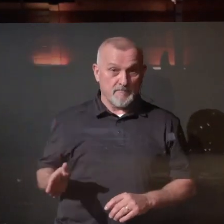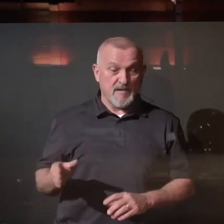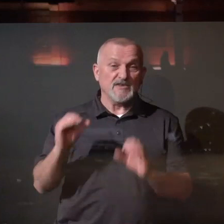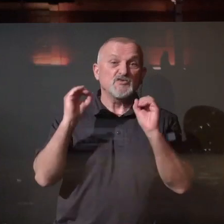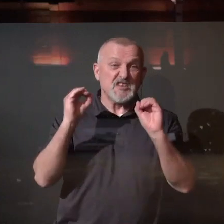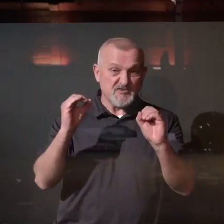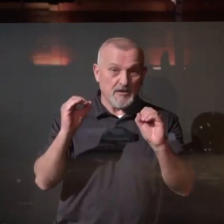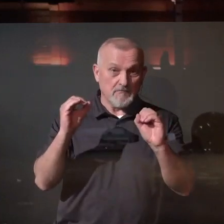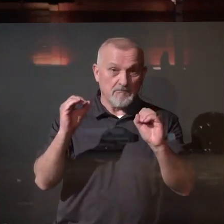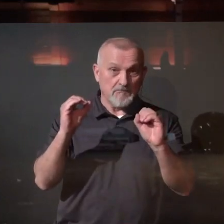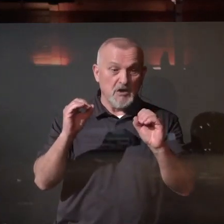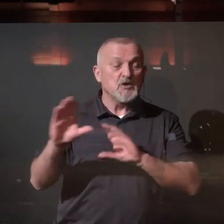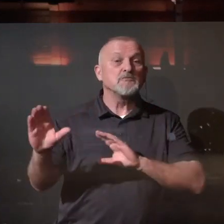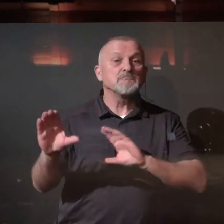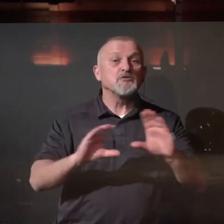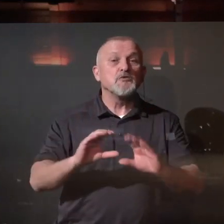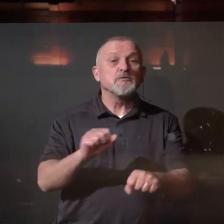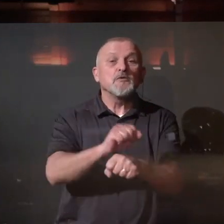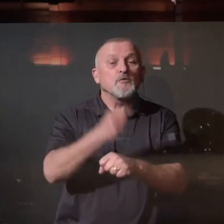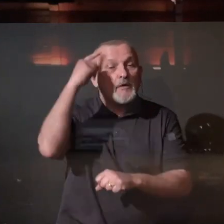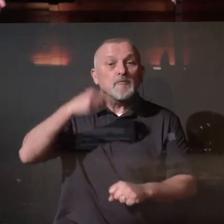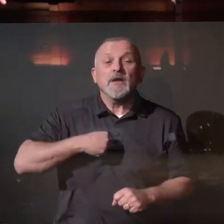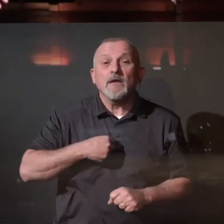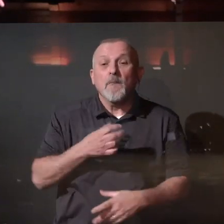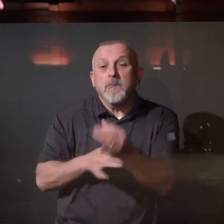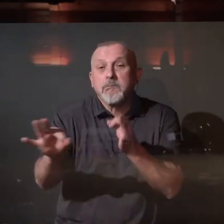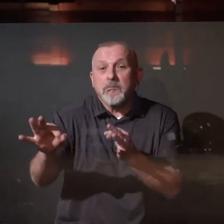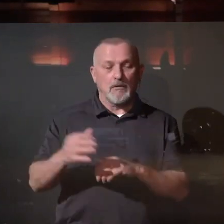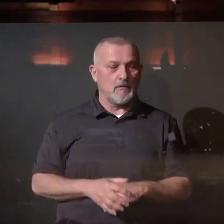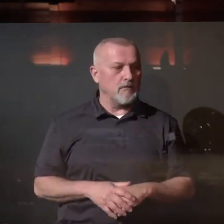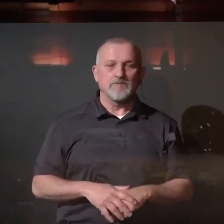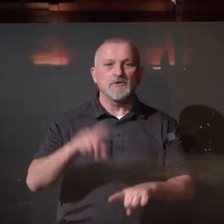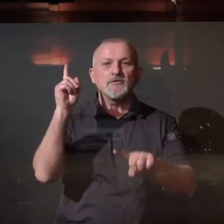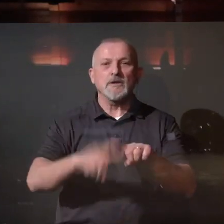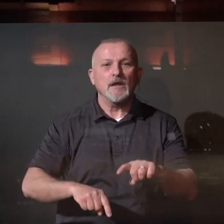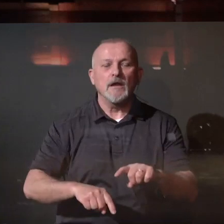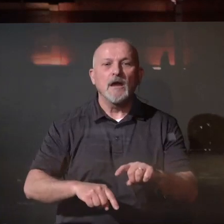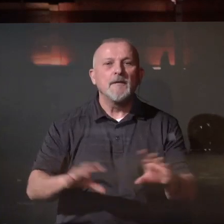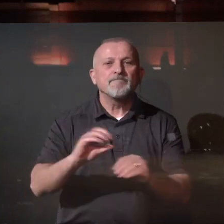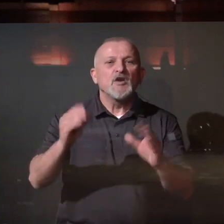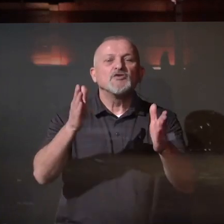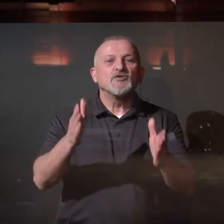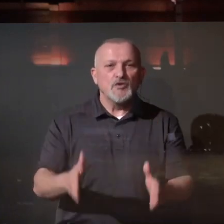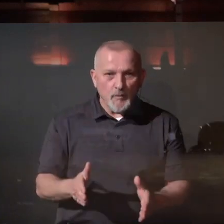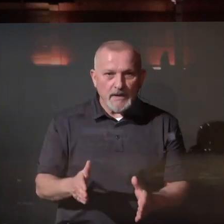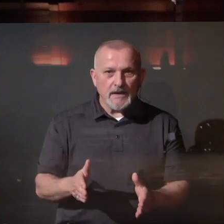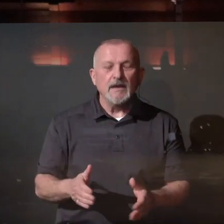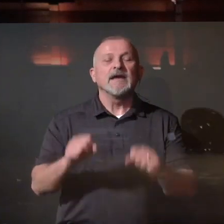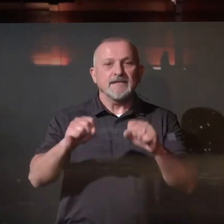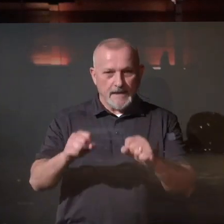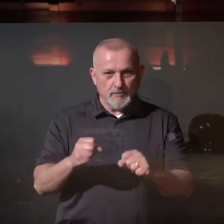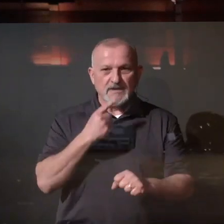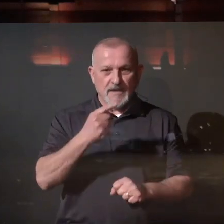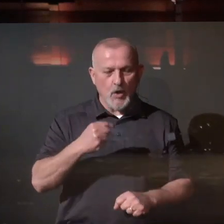not your teaching. None of us get credit for somebody else teaching and spreading the gospel. We get credit when we do